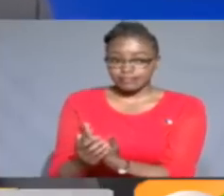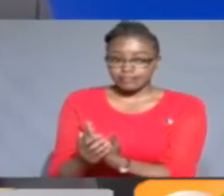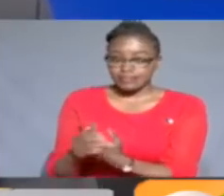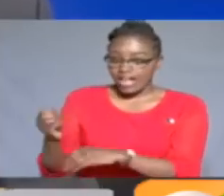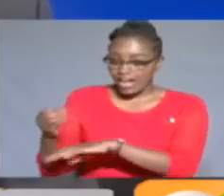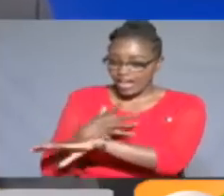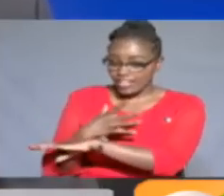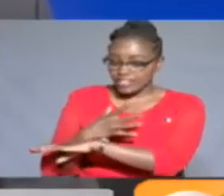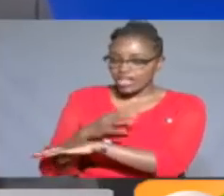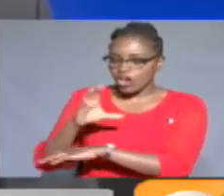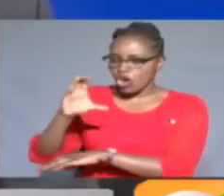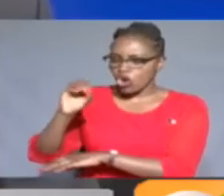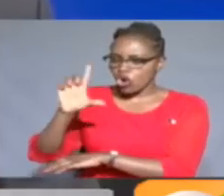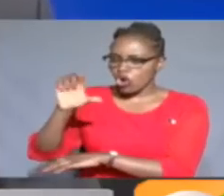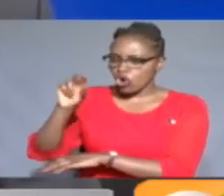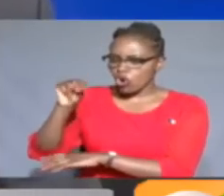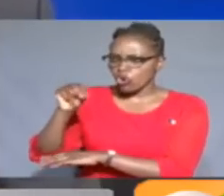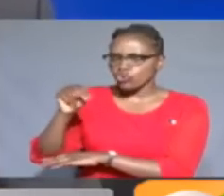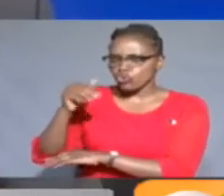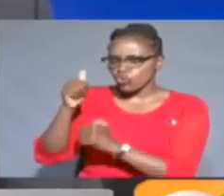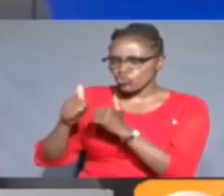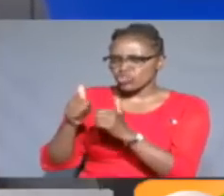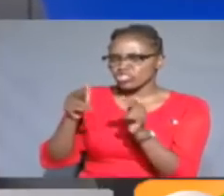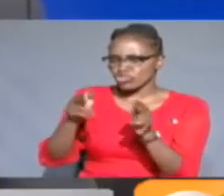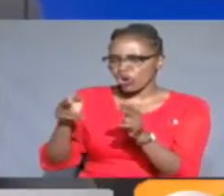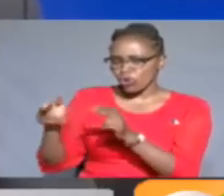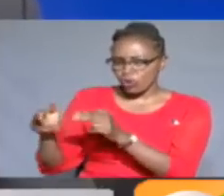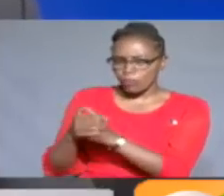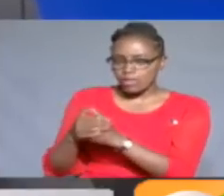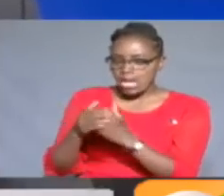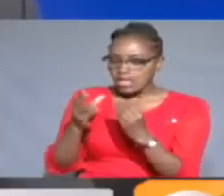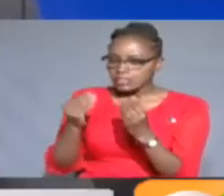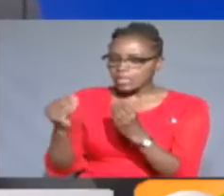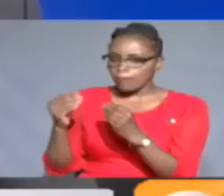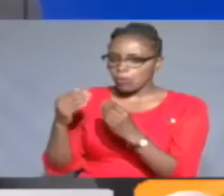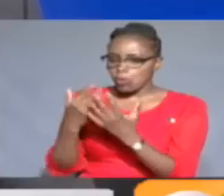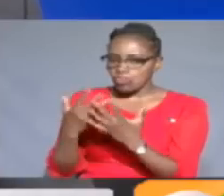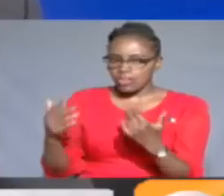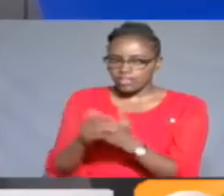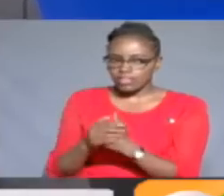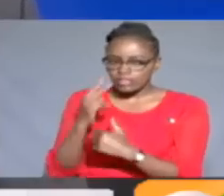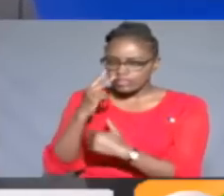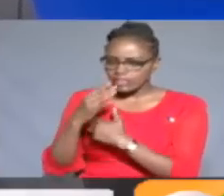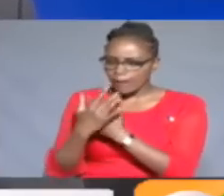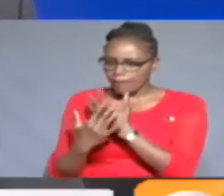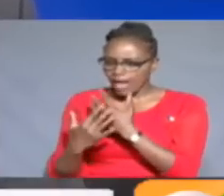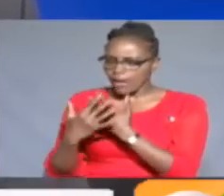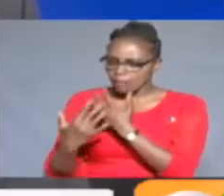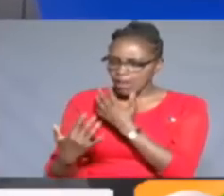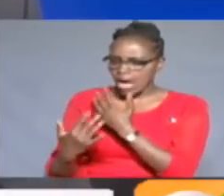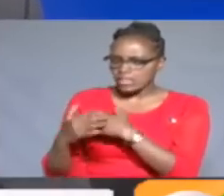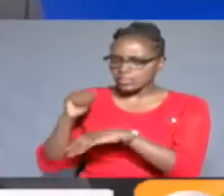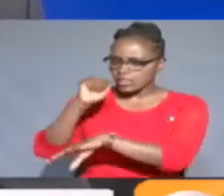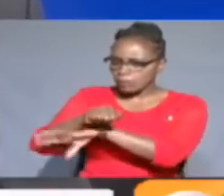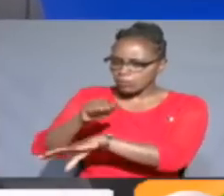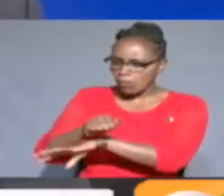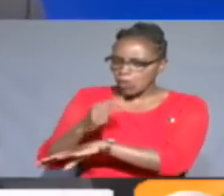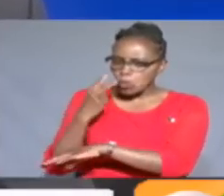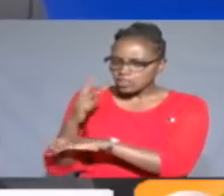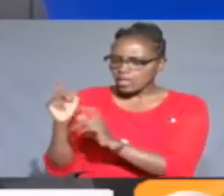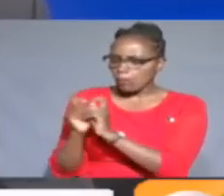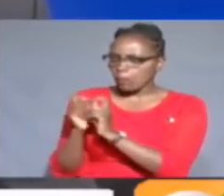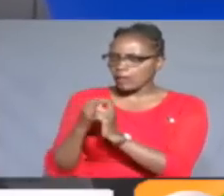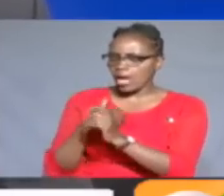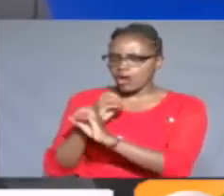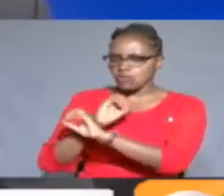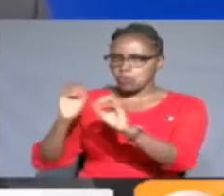cancer of the colon, which is common. It may start as a simple thing of seeing blood stains in the stool. We don't feel any pain.